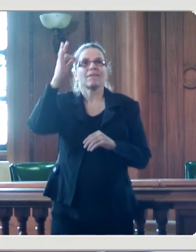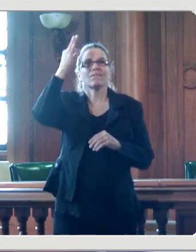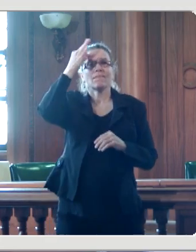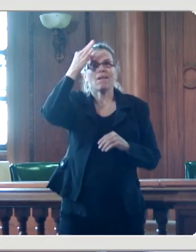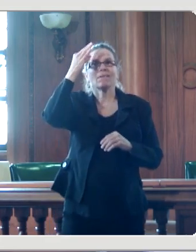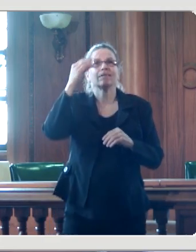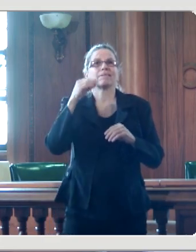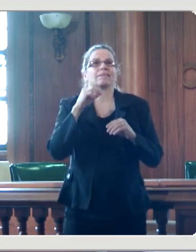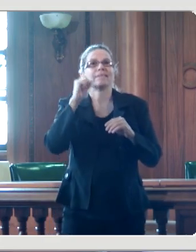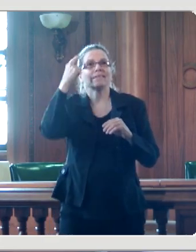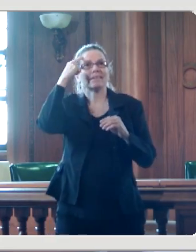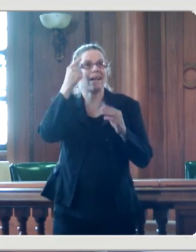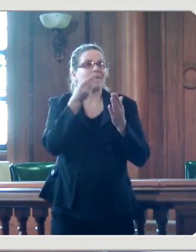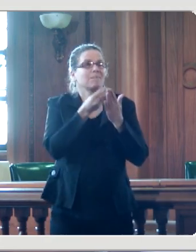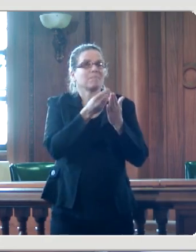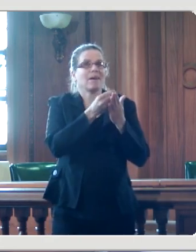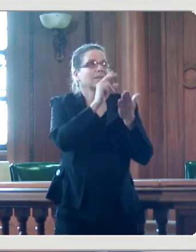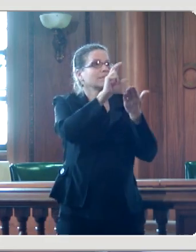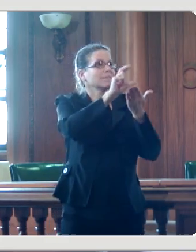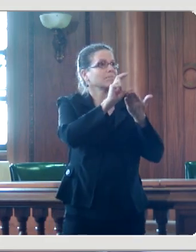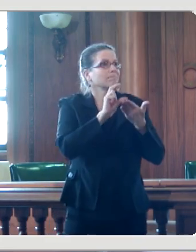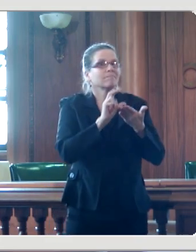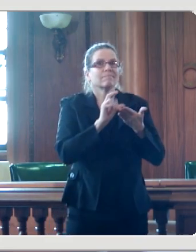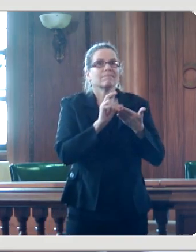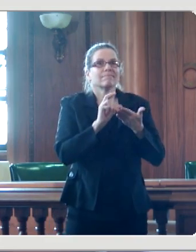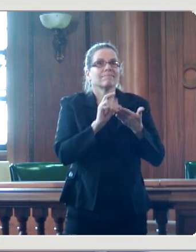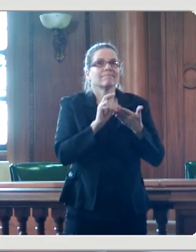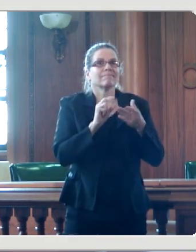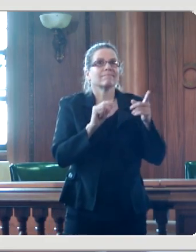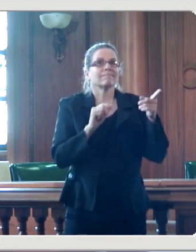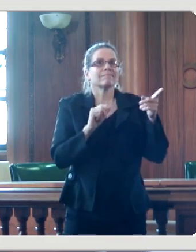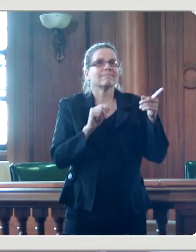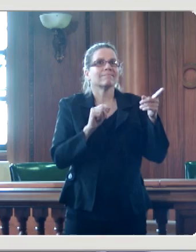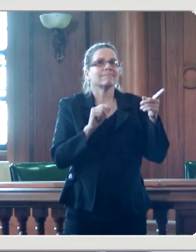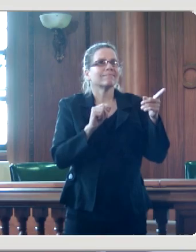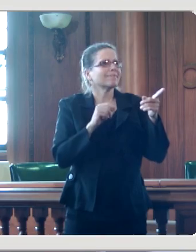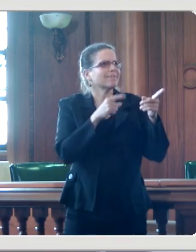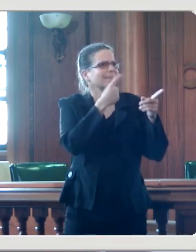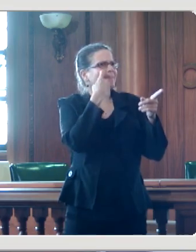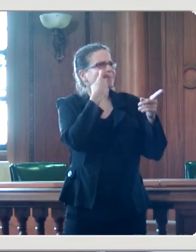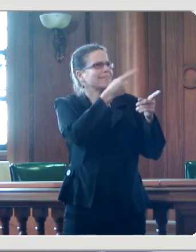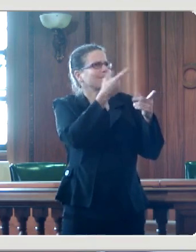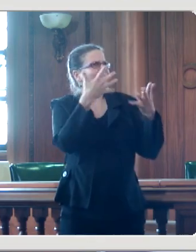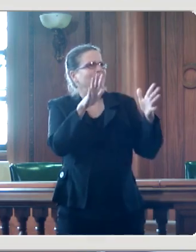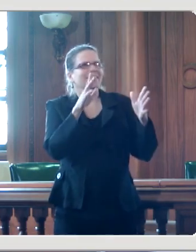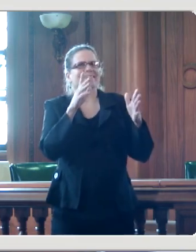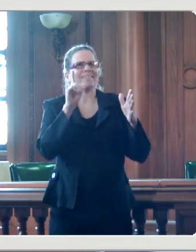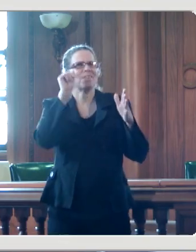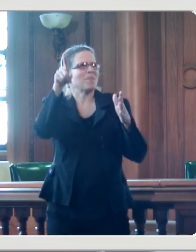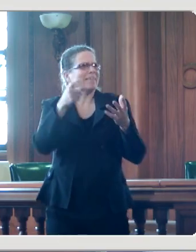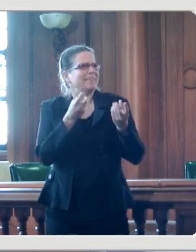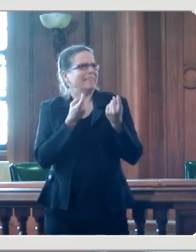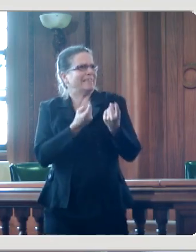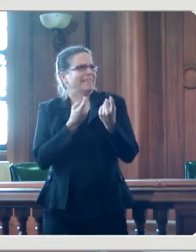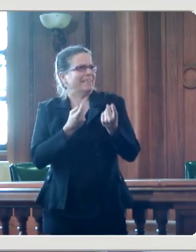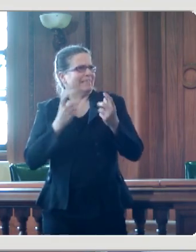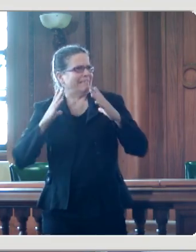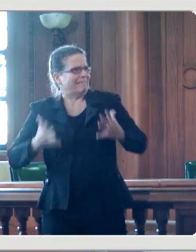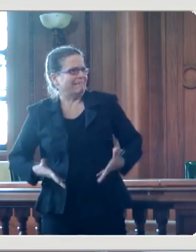look like you're coming direct from the slopes. Chief Development Officer Tim Sheehan. Come on in, John Claude